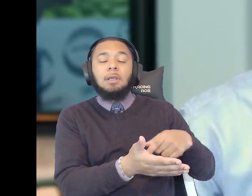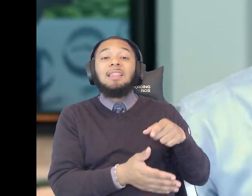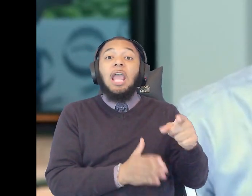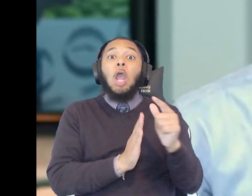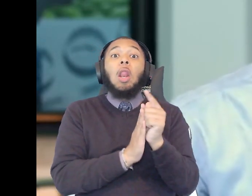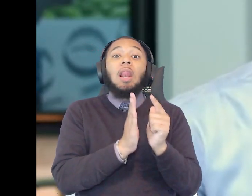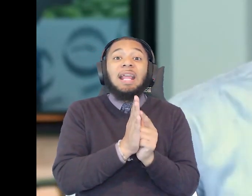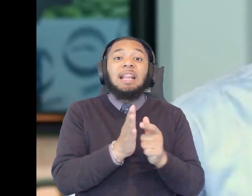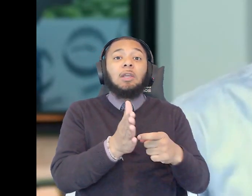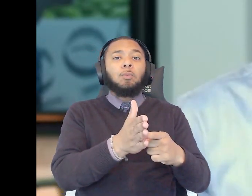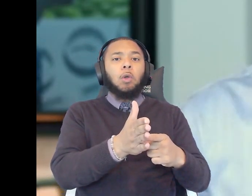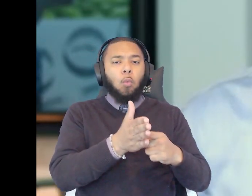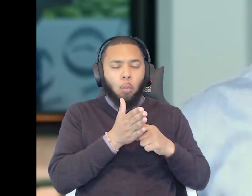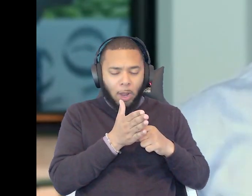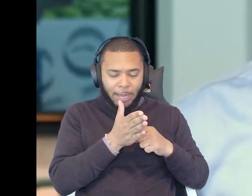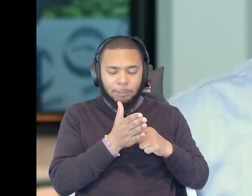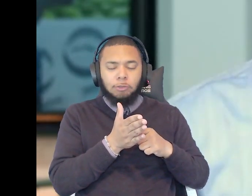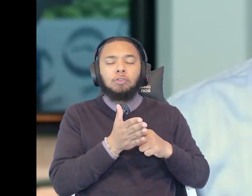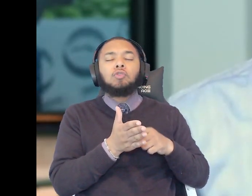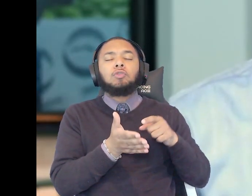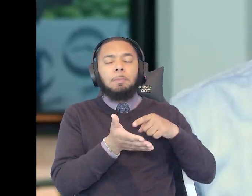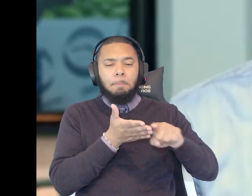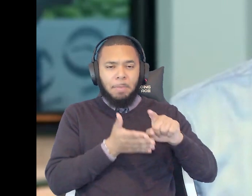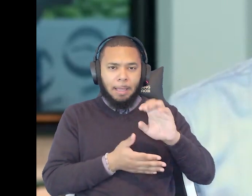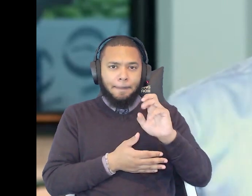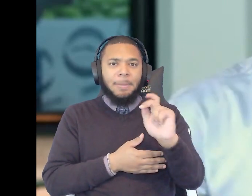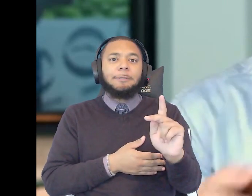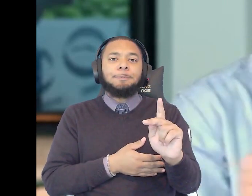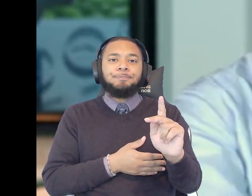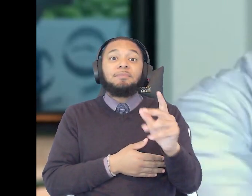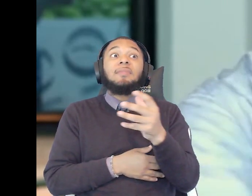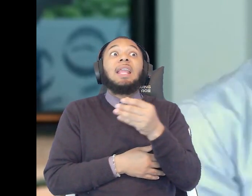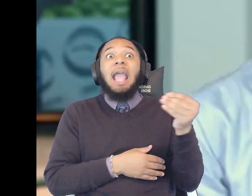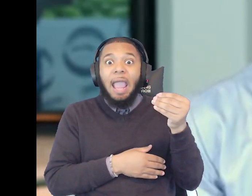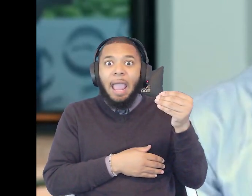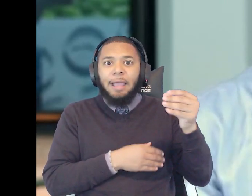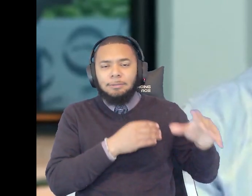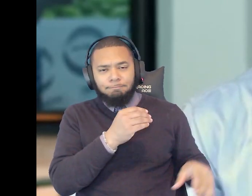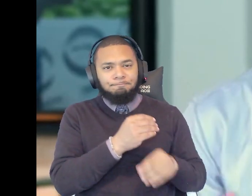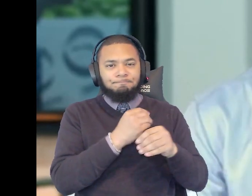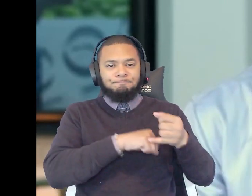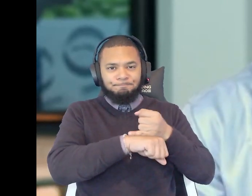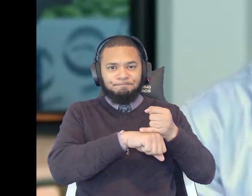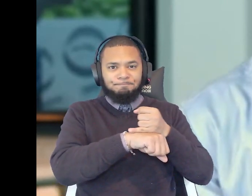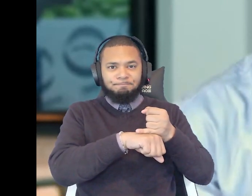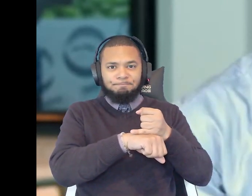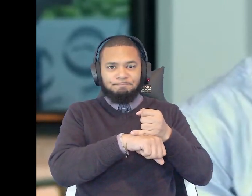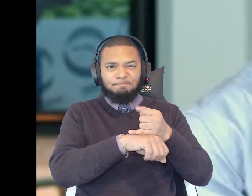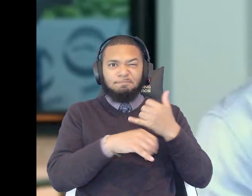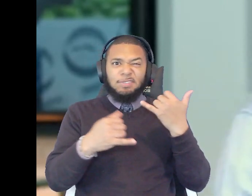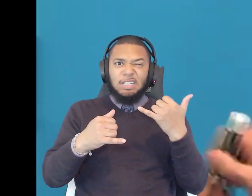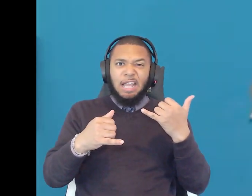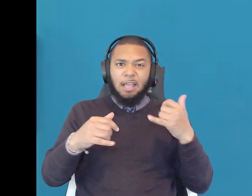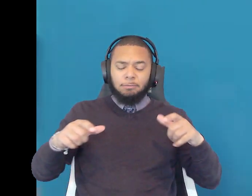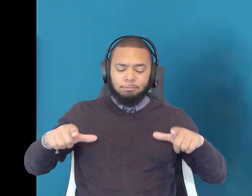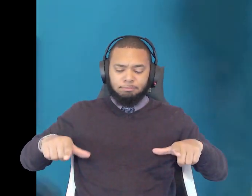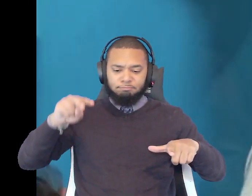you back, and they'll give you interest. So let's come down to the board to explore these differences.